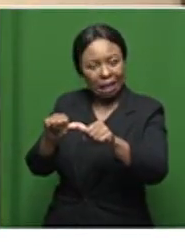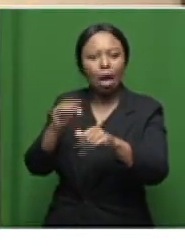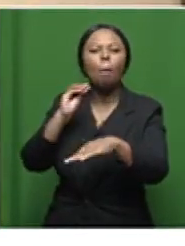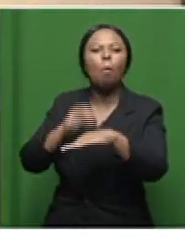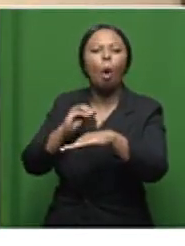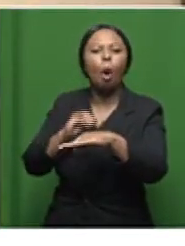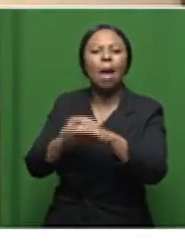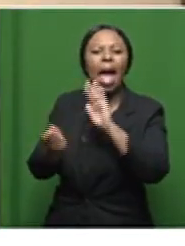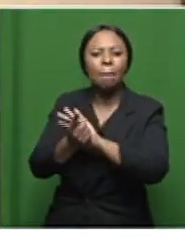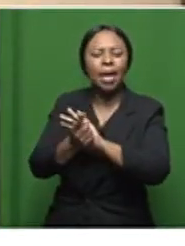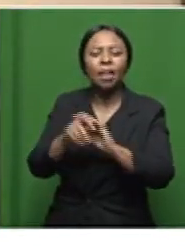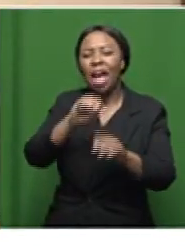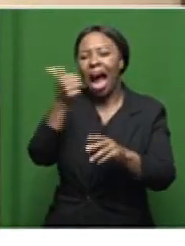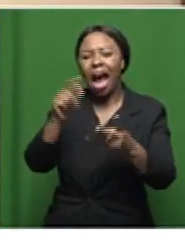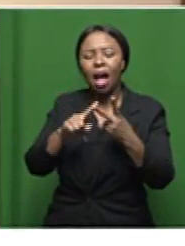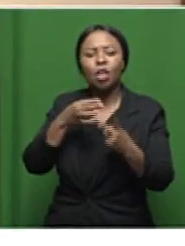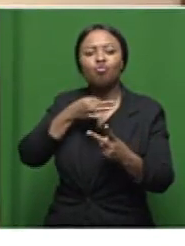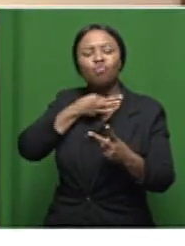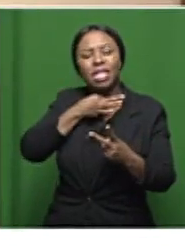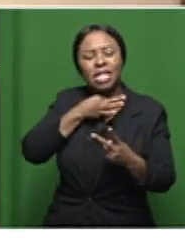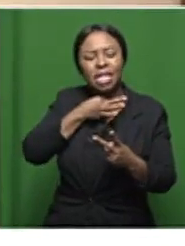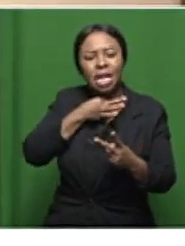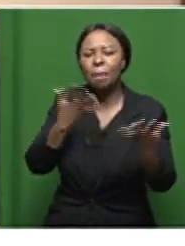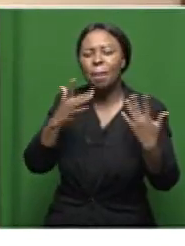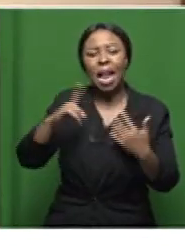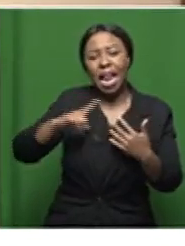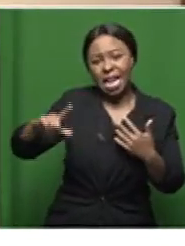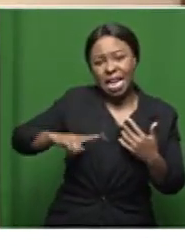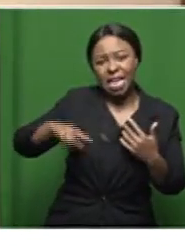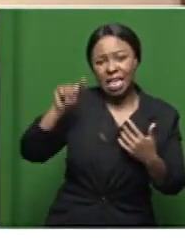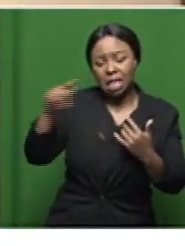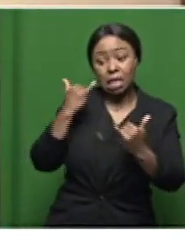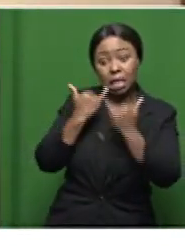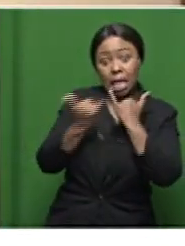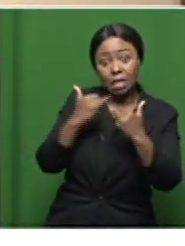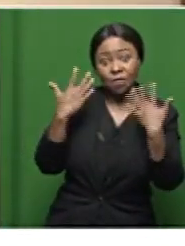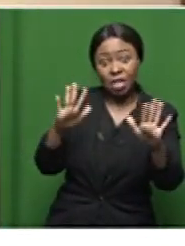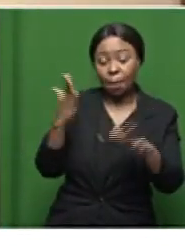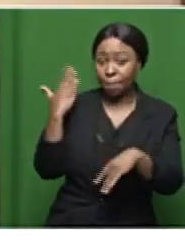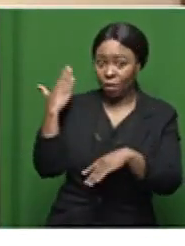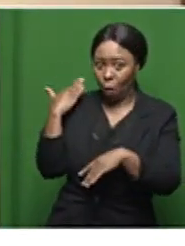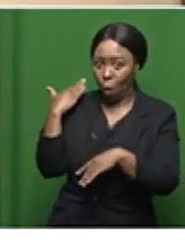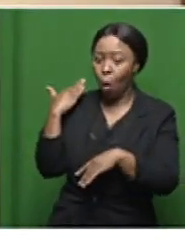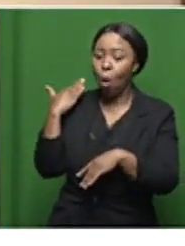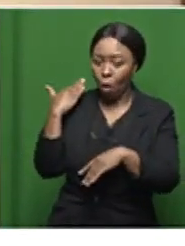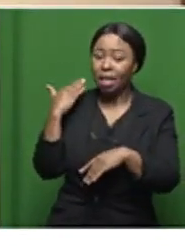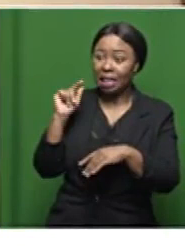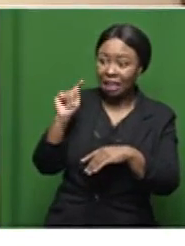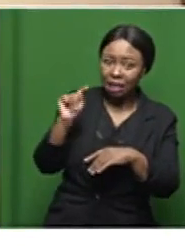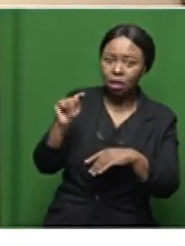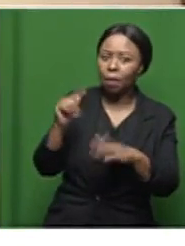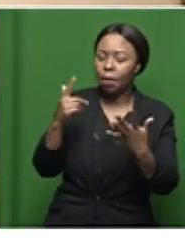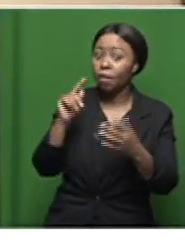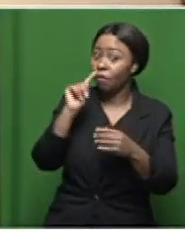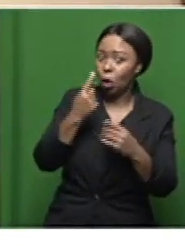So other risk factors, so if you've had, a lady that has had intercourse before, right, that already, it's the first